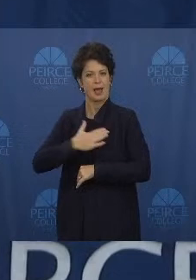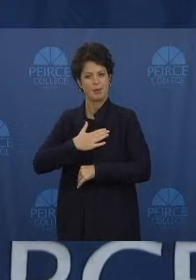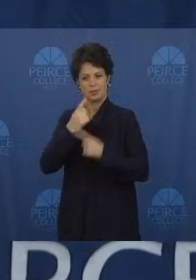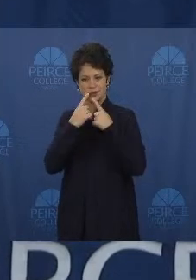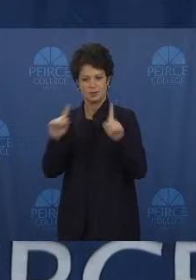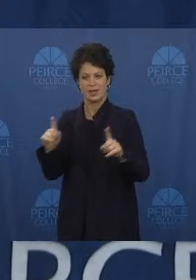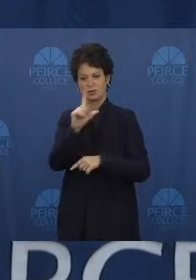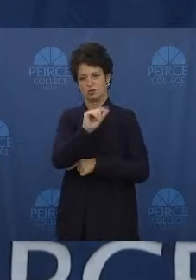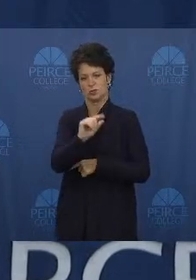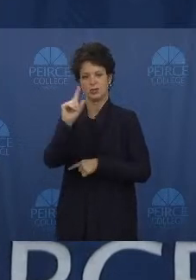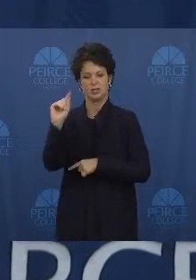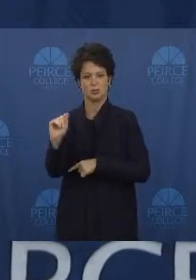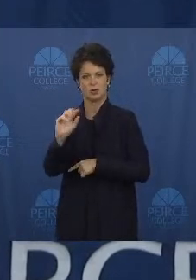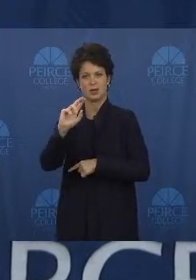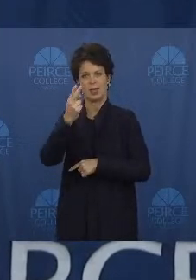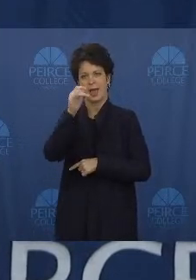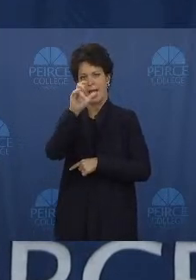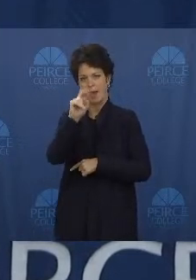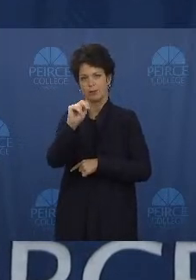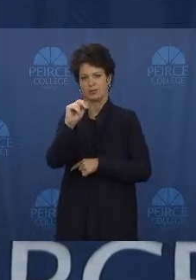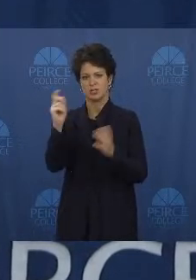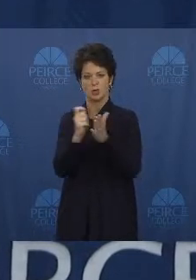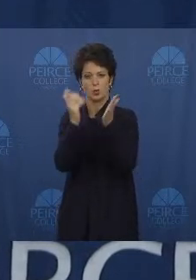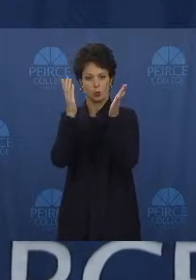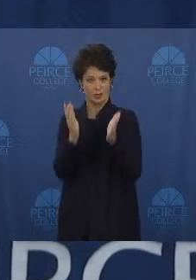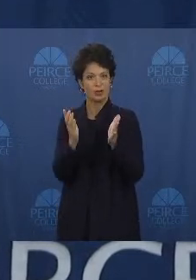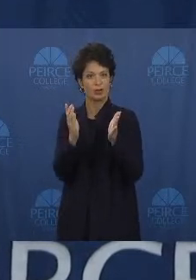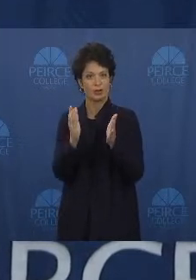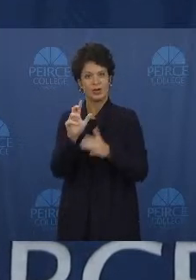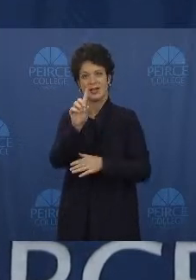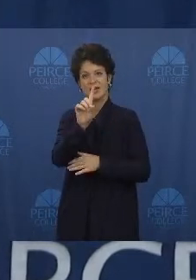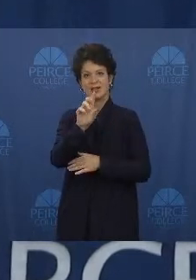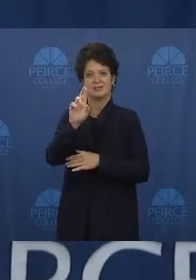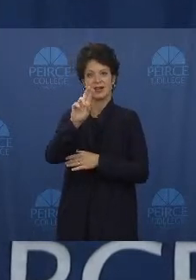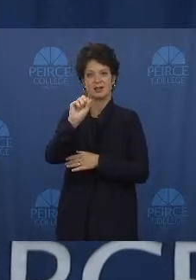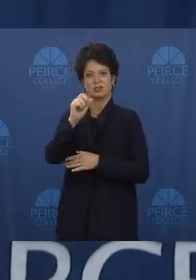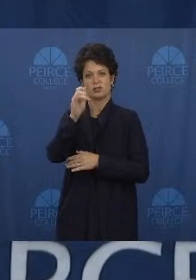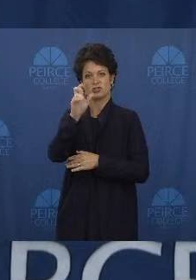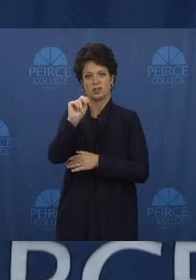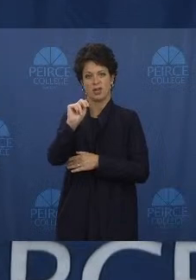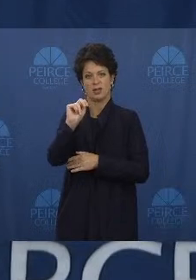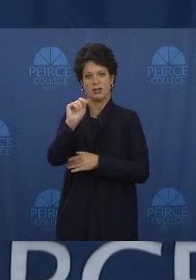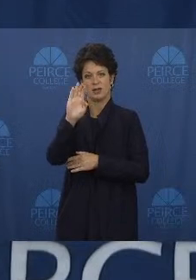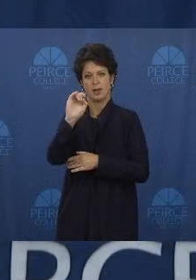our 2020 Hamilton Award recipient, Dr. Shannon